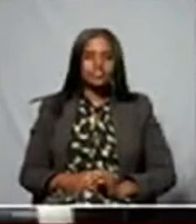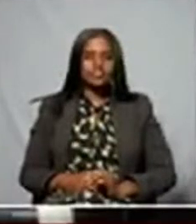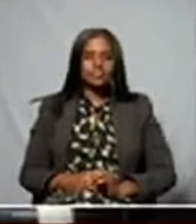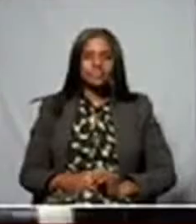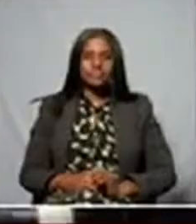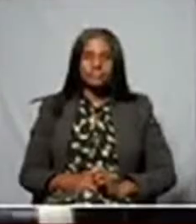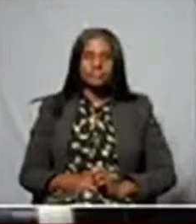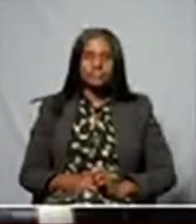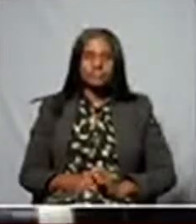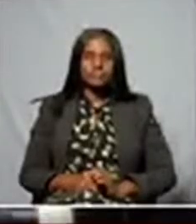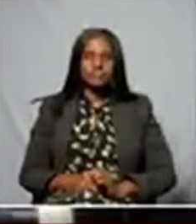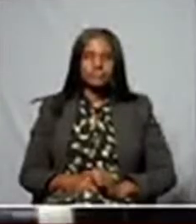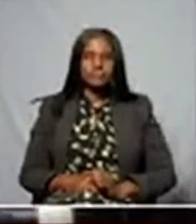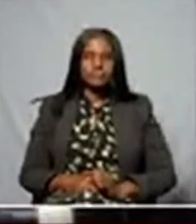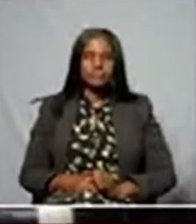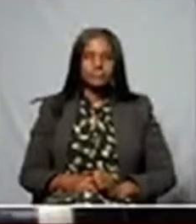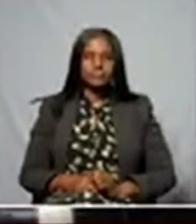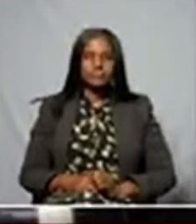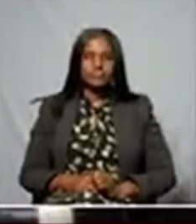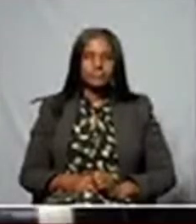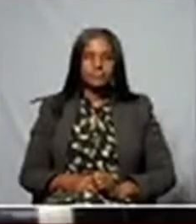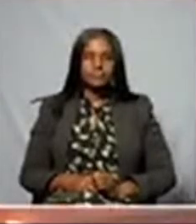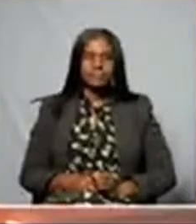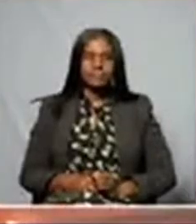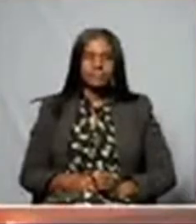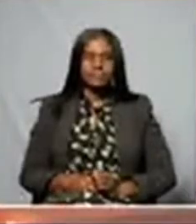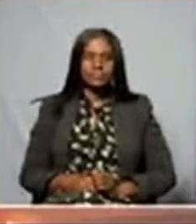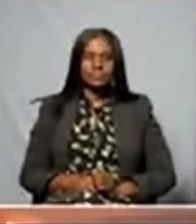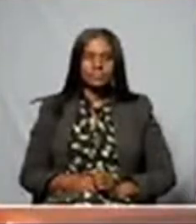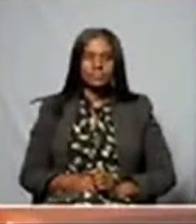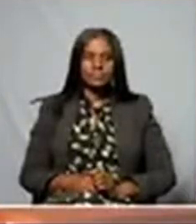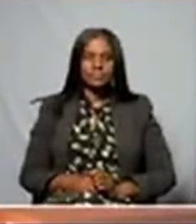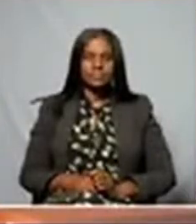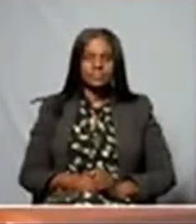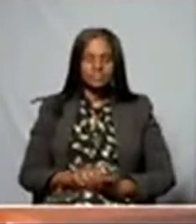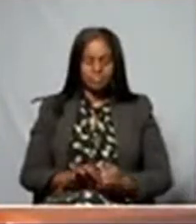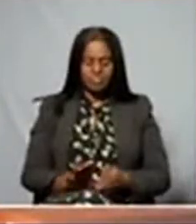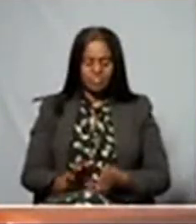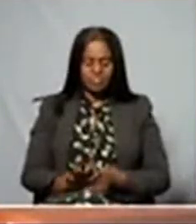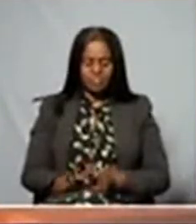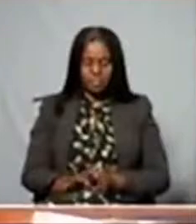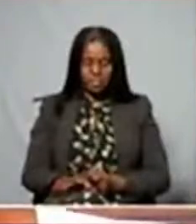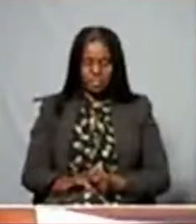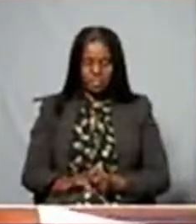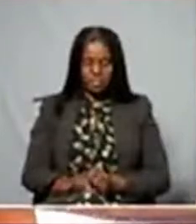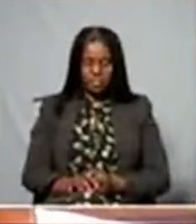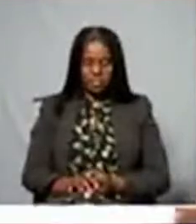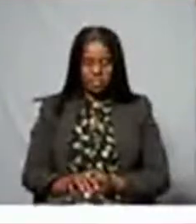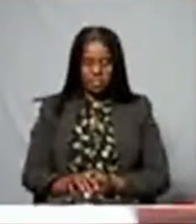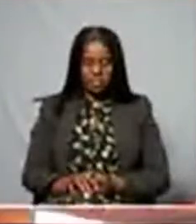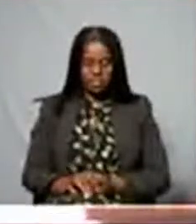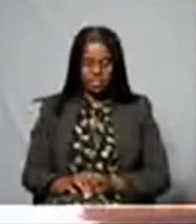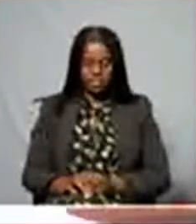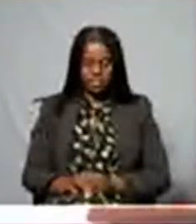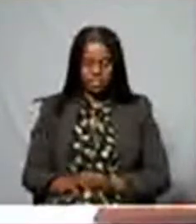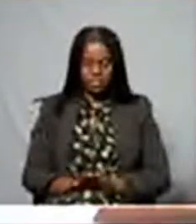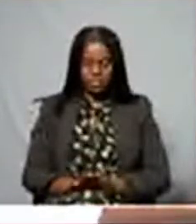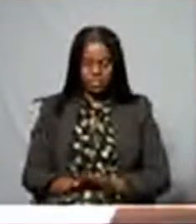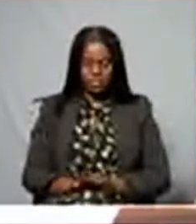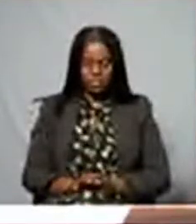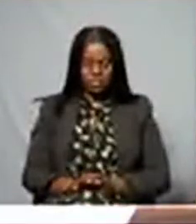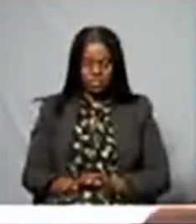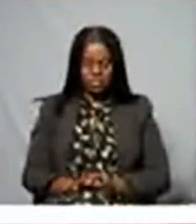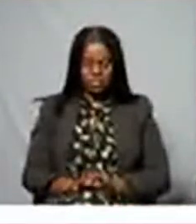can continue with the other question. With what you gave the colleagues to respond on the water sanitation, unless if